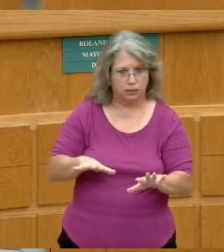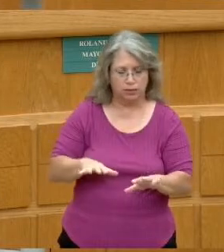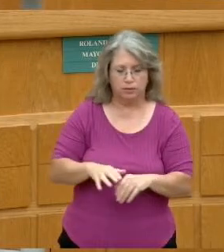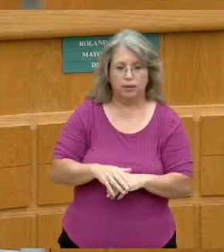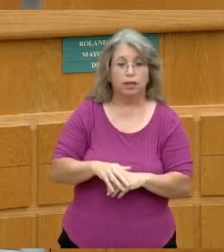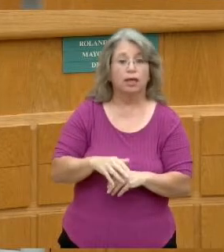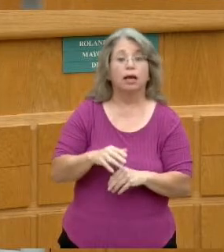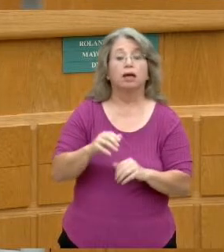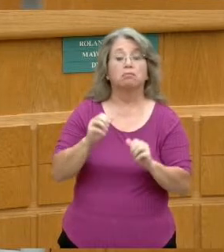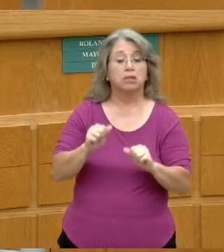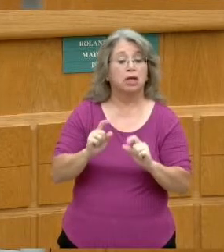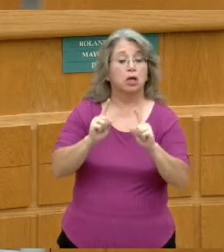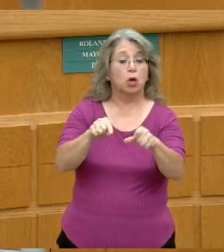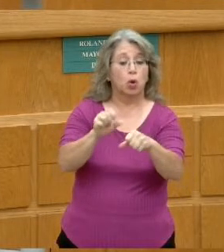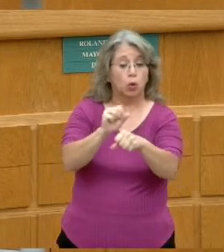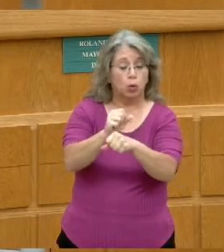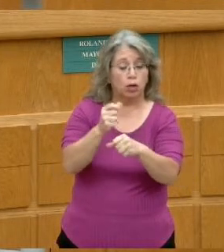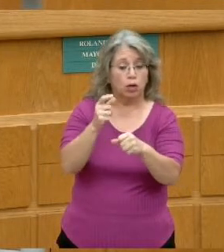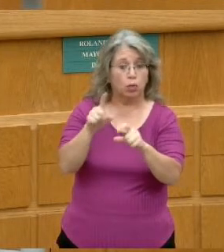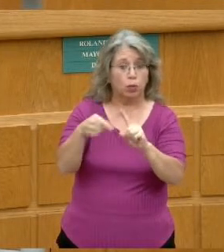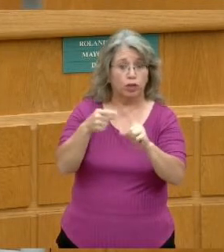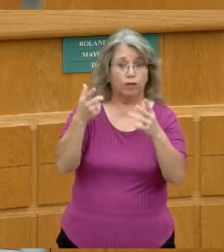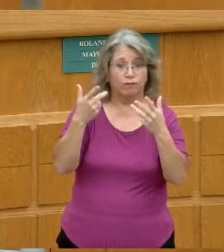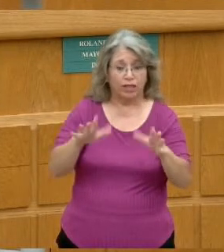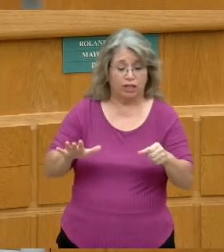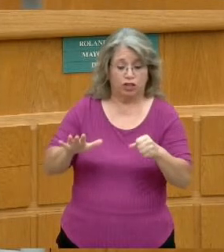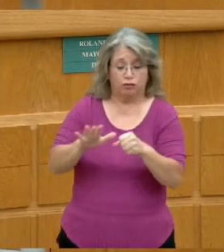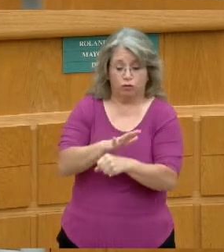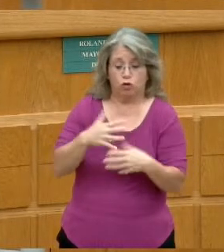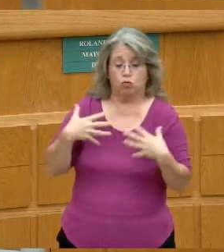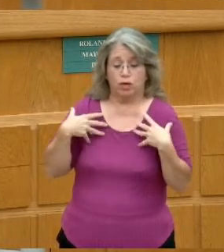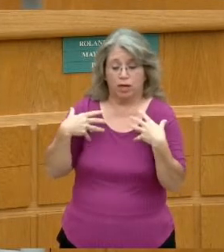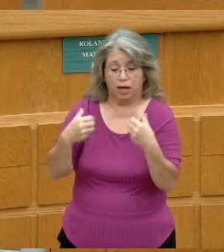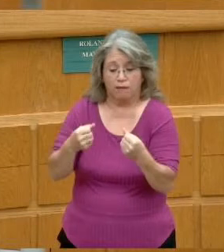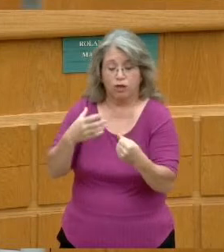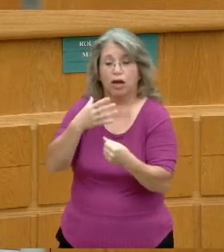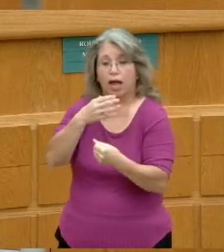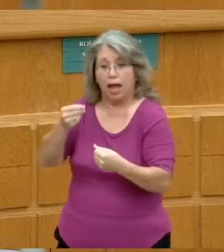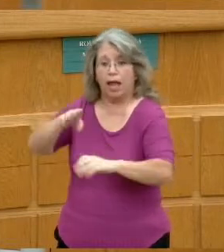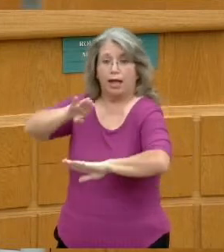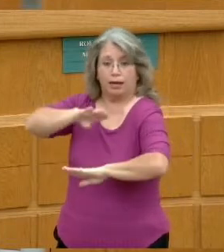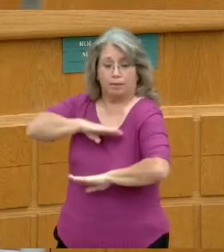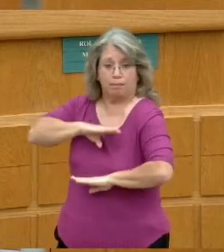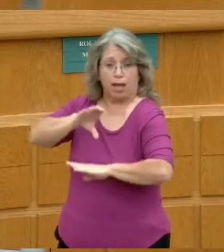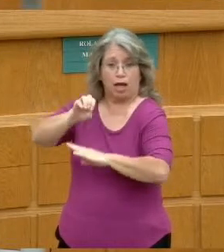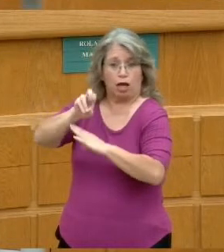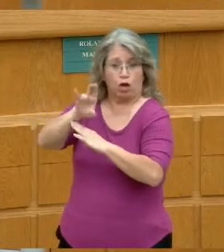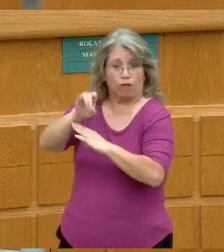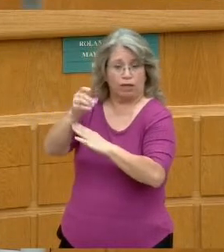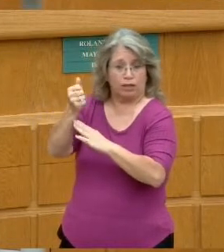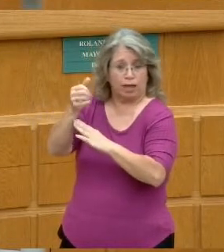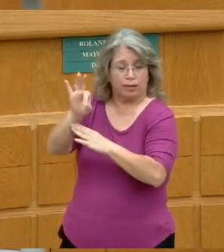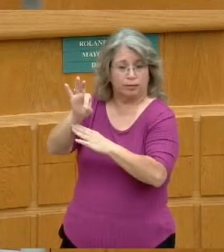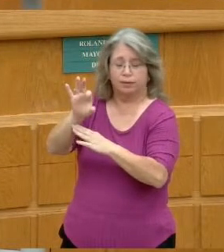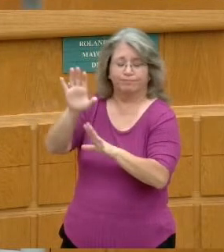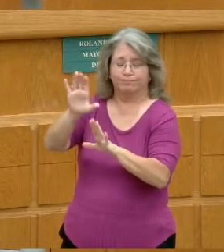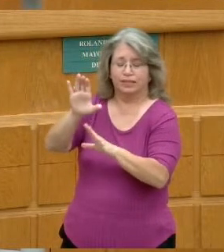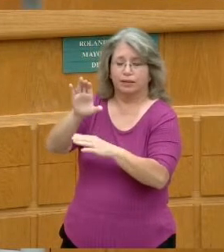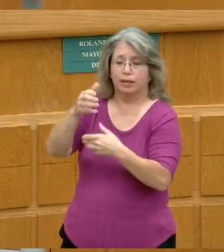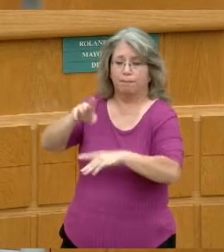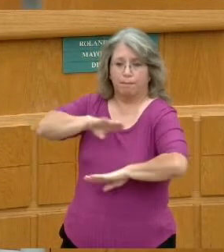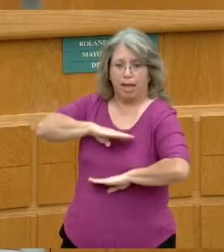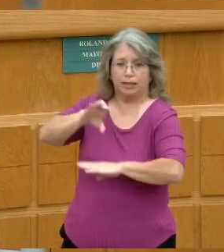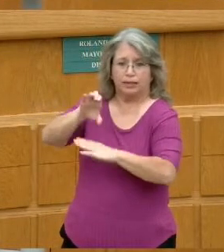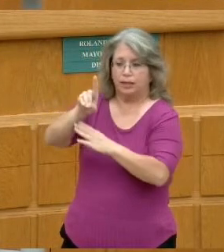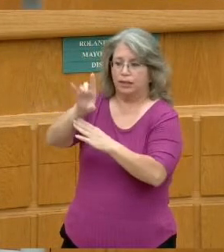you have met the CDC criteria to return to work. This week, we celebrate Nurses Week. You've heard this all week from us.